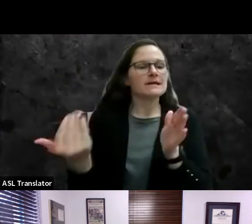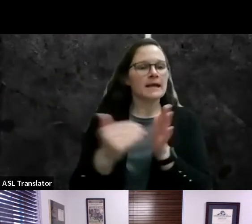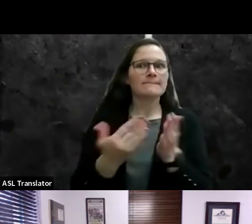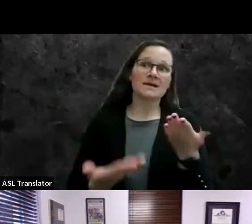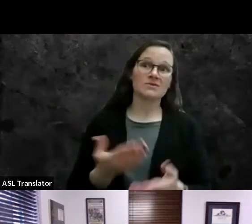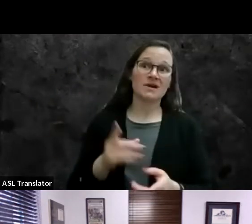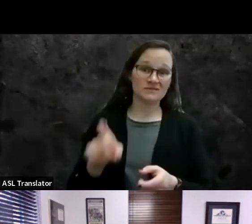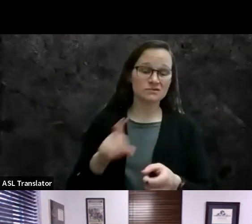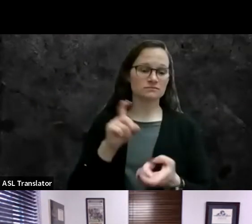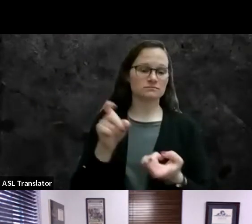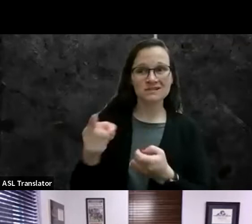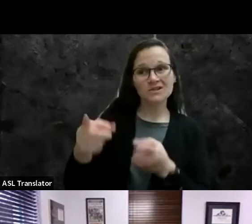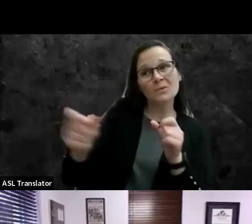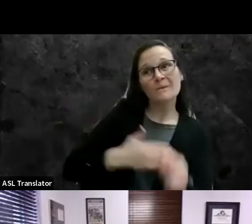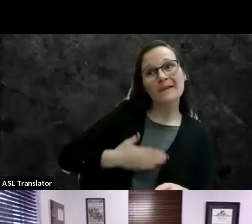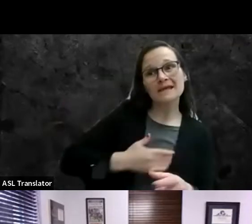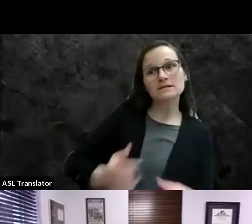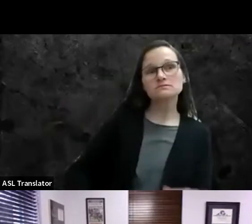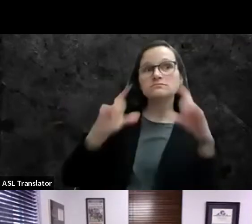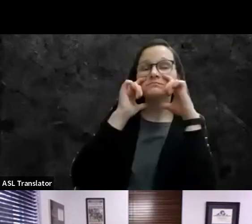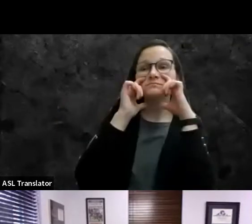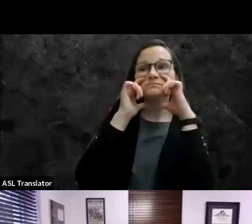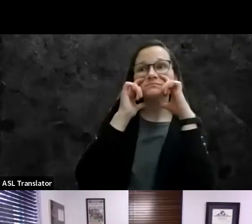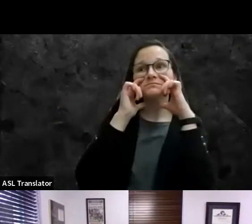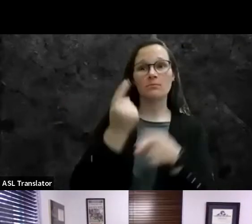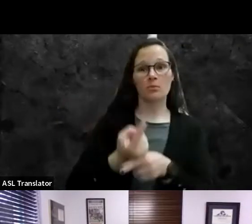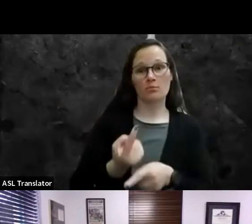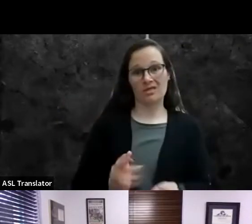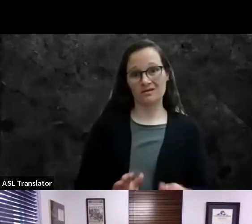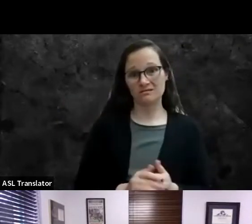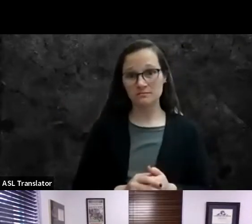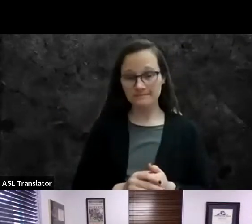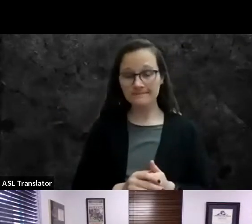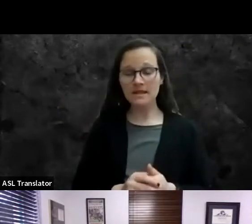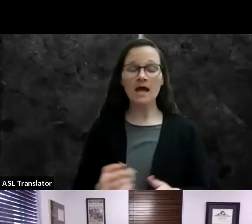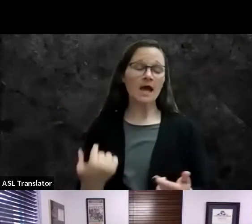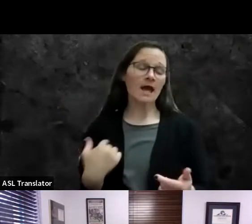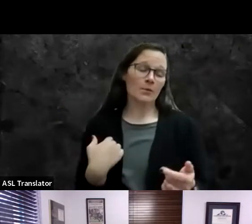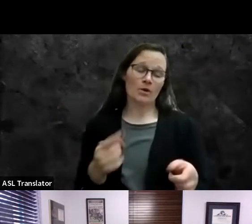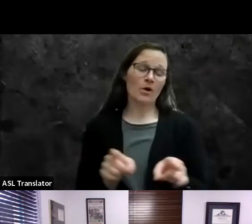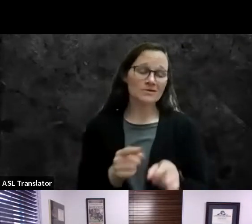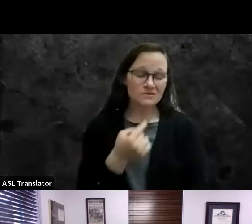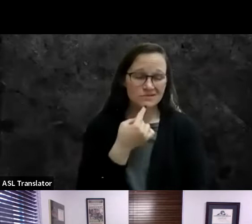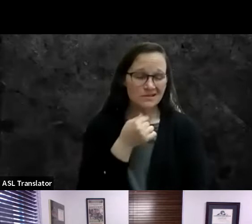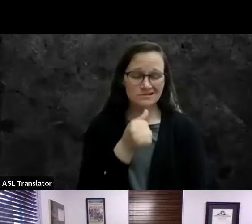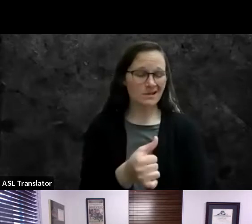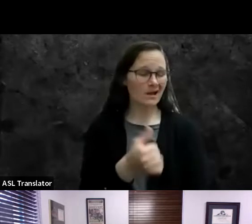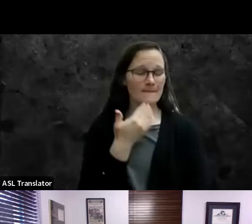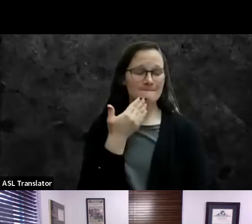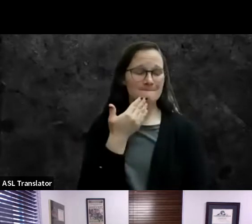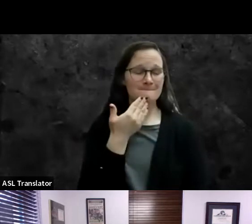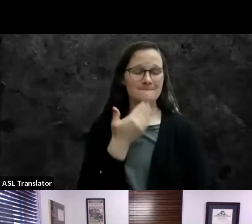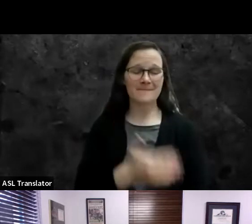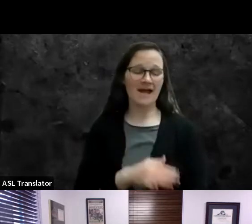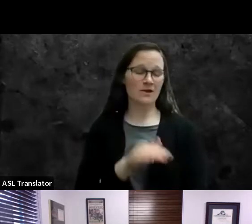you know, put your mask on, adjust your mask accordingly. I also would say that, you know, it's not a bad reminder at the beginning of